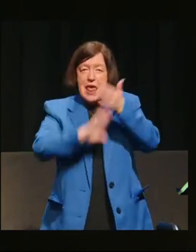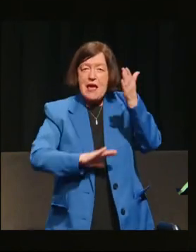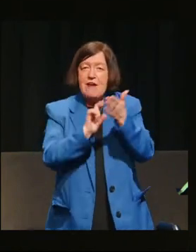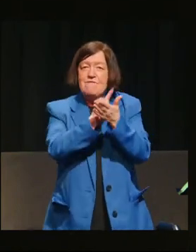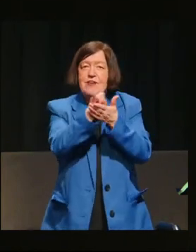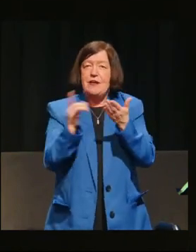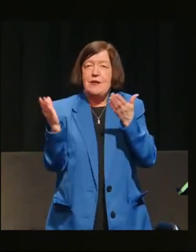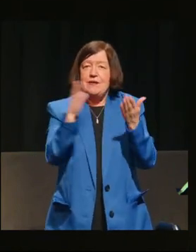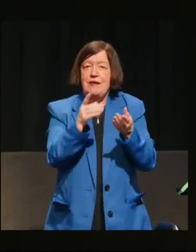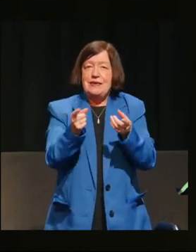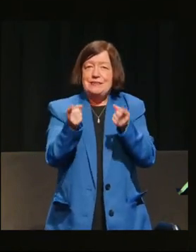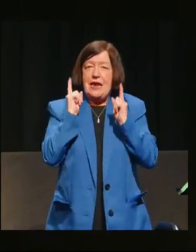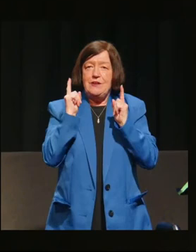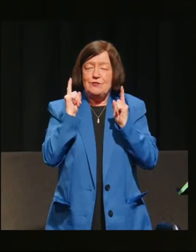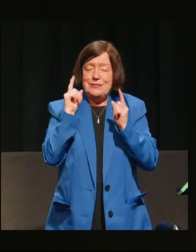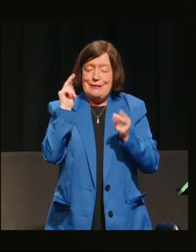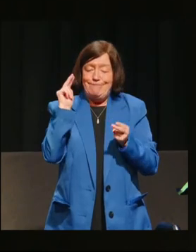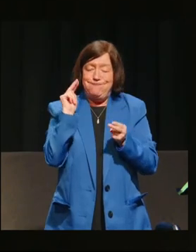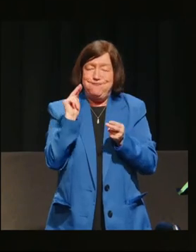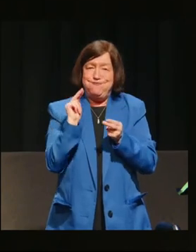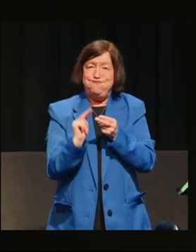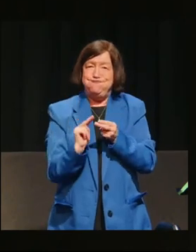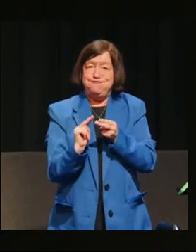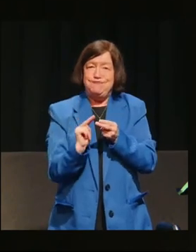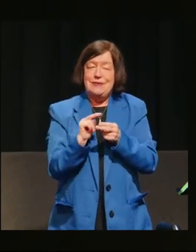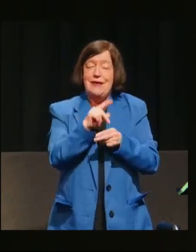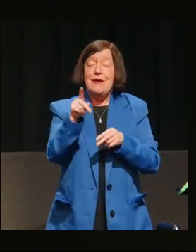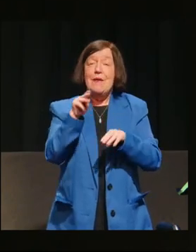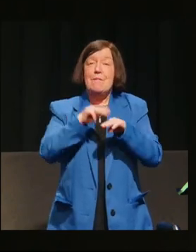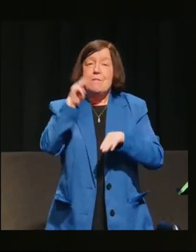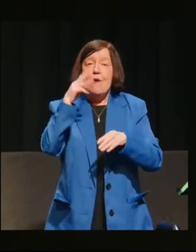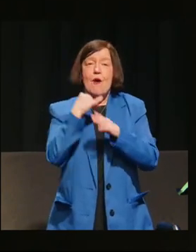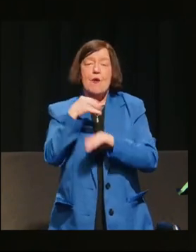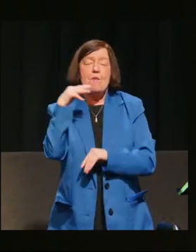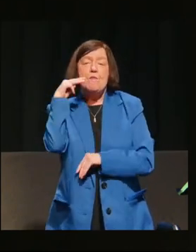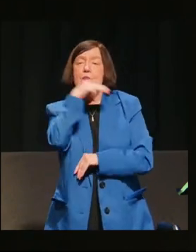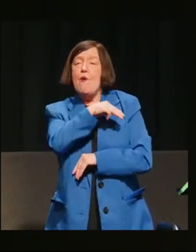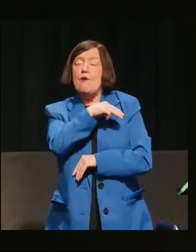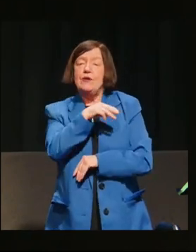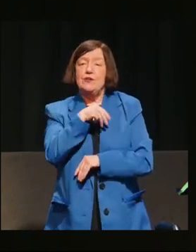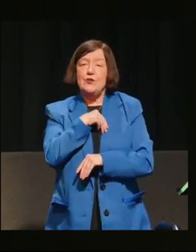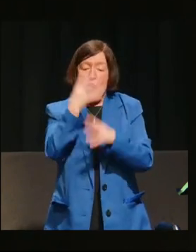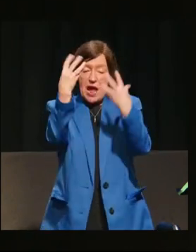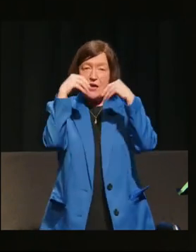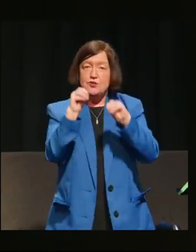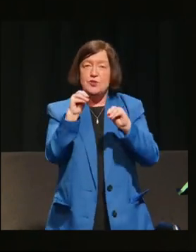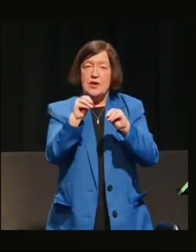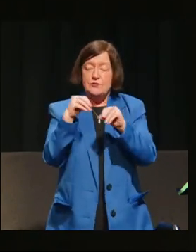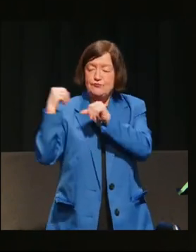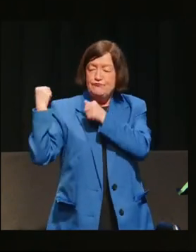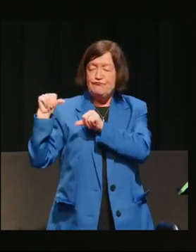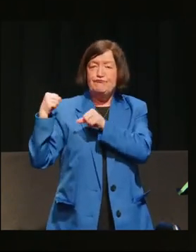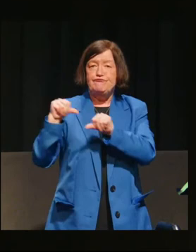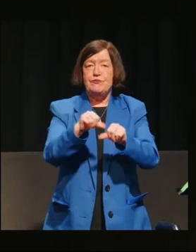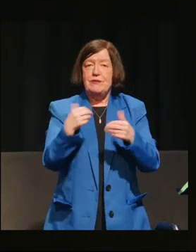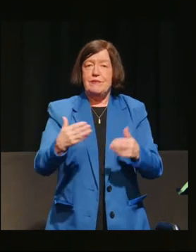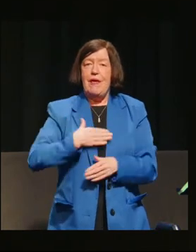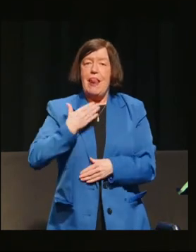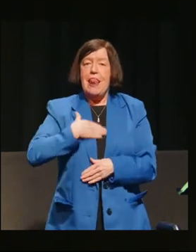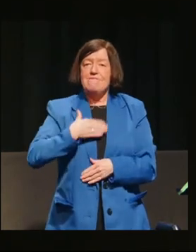grow dangerously dim. It becomes even more important to educate generations now